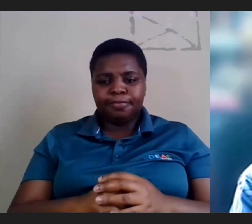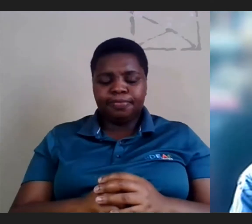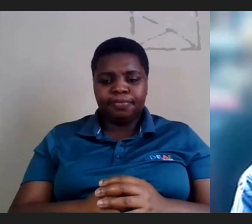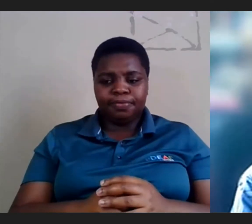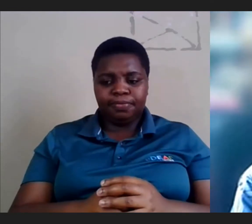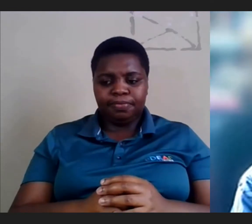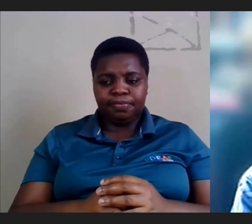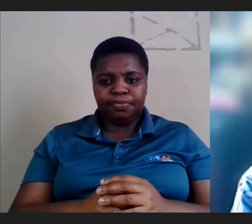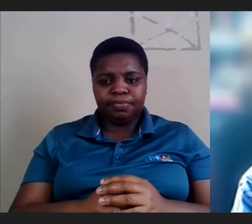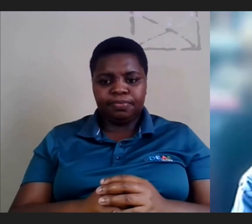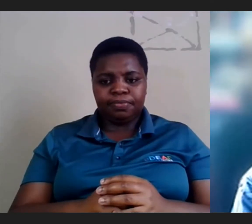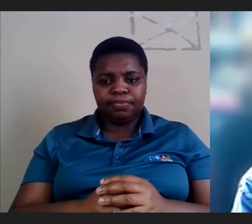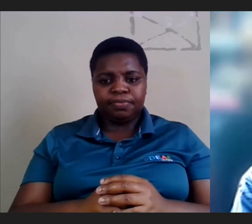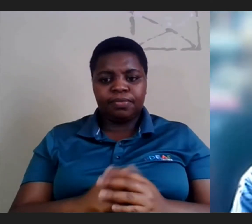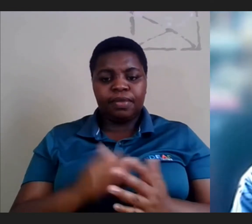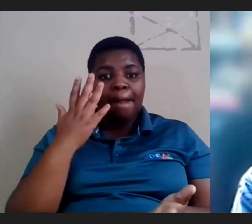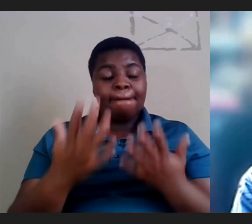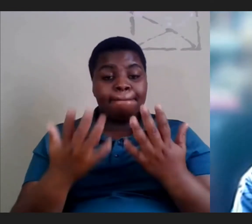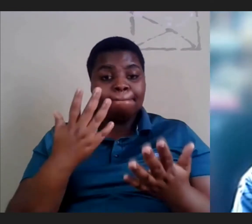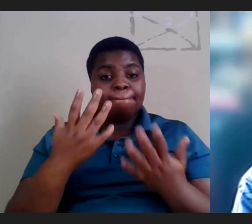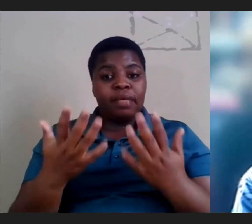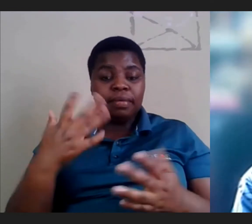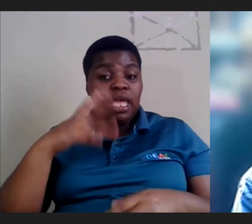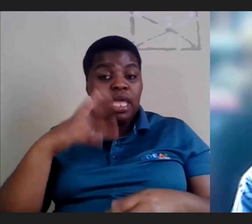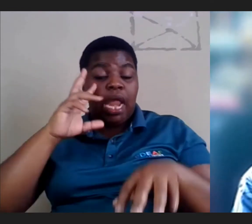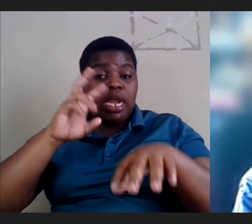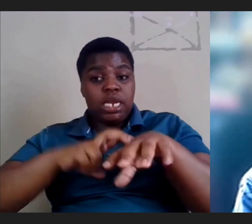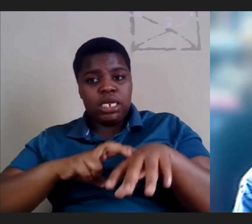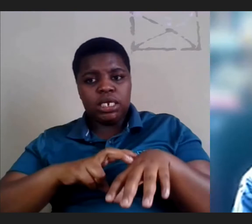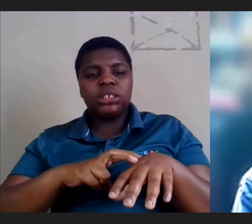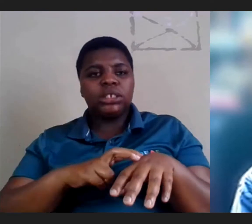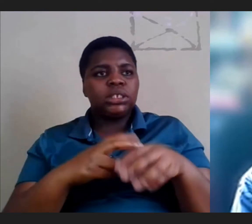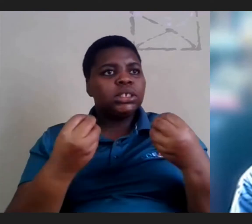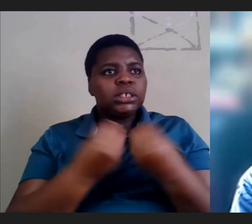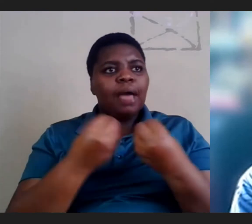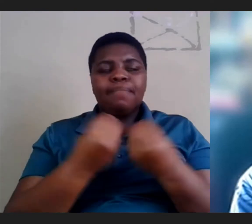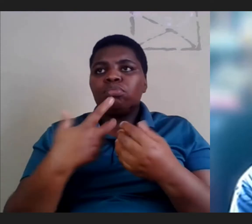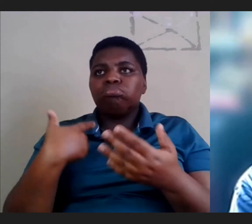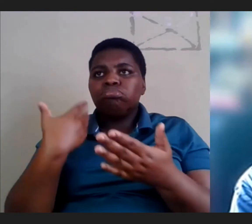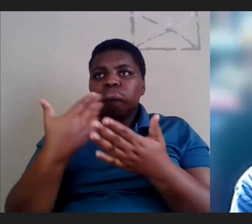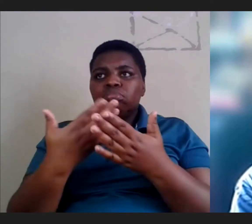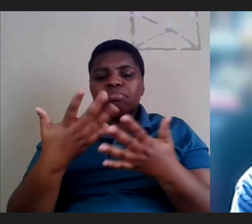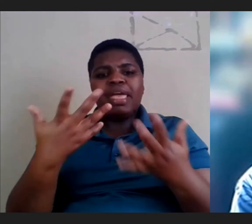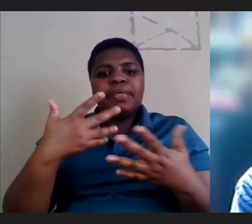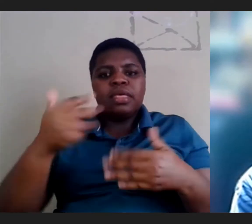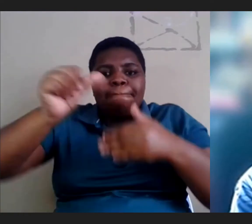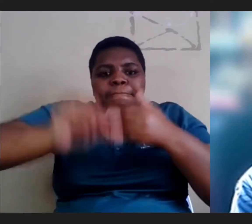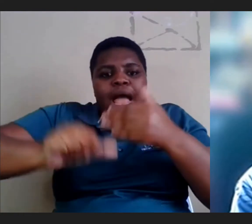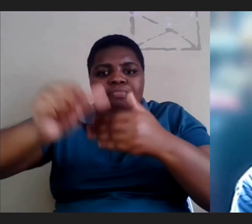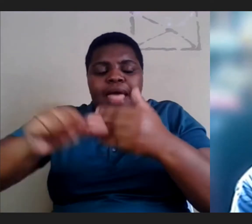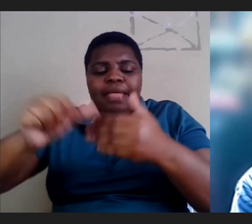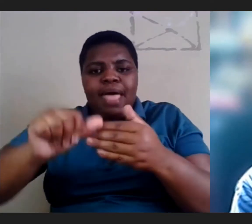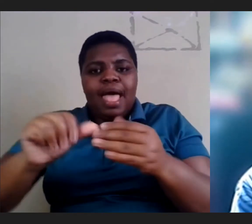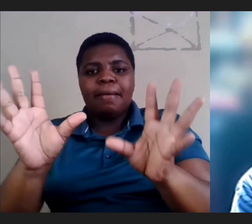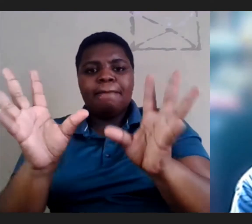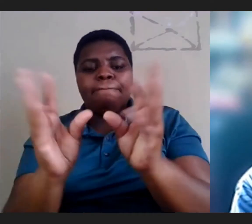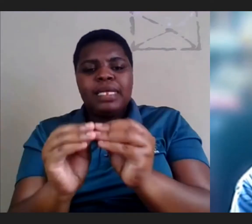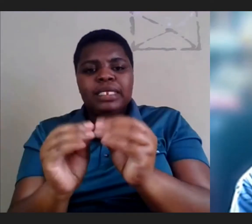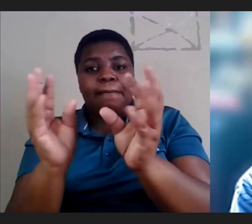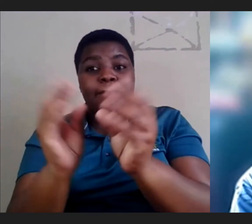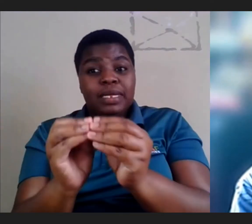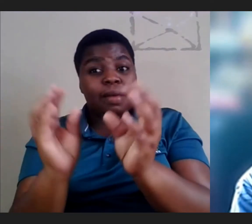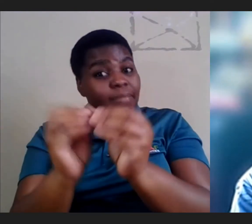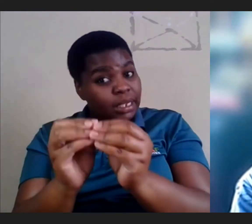these press pieces and the monthly meetings are planned quite far in advance.